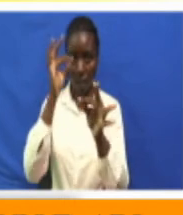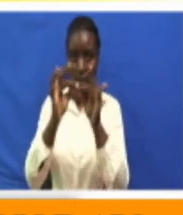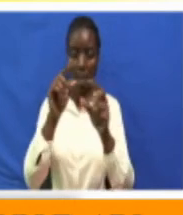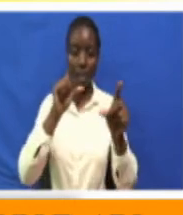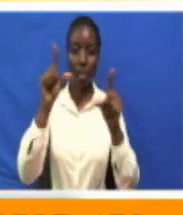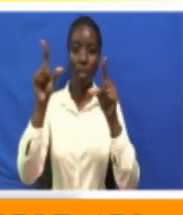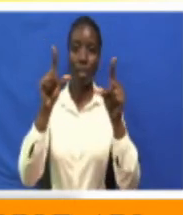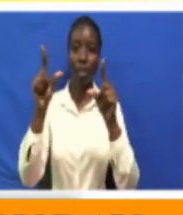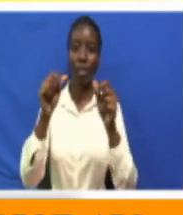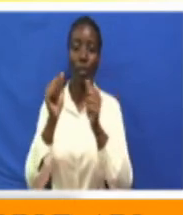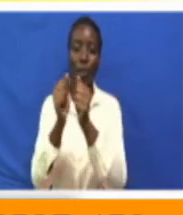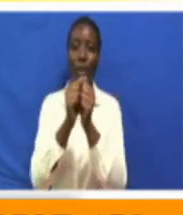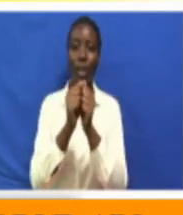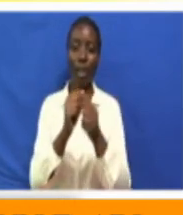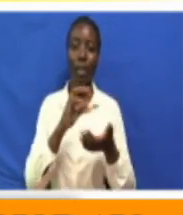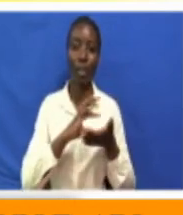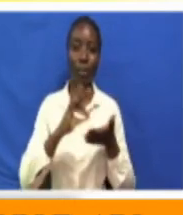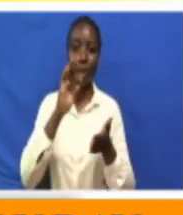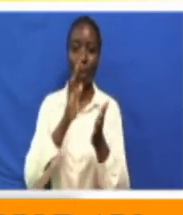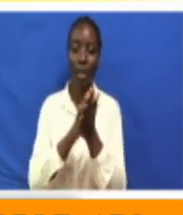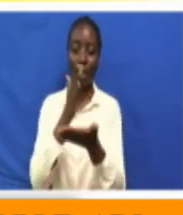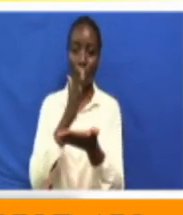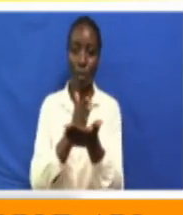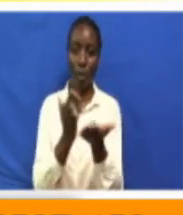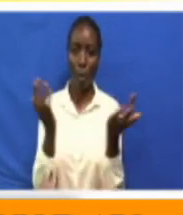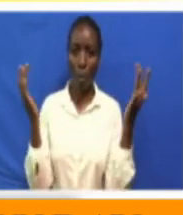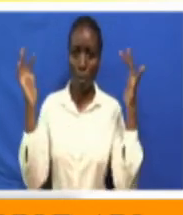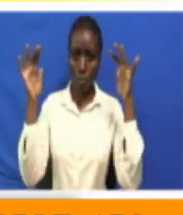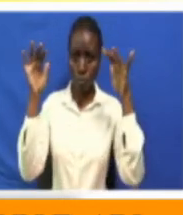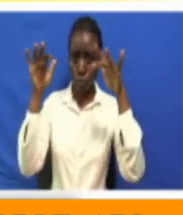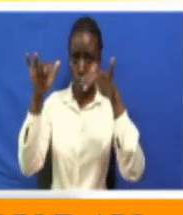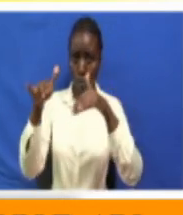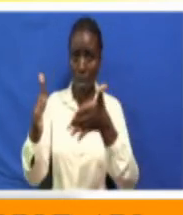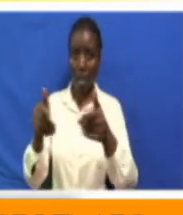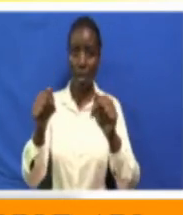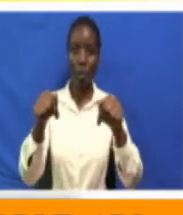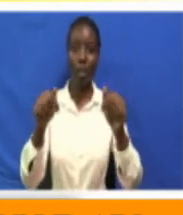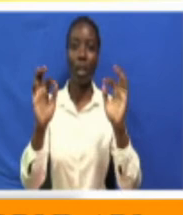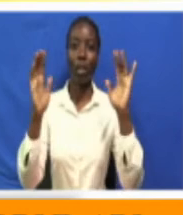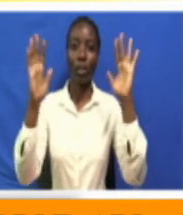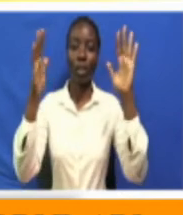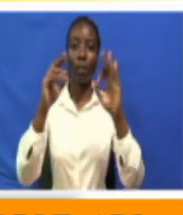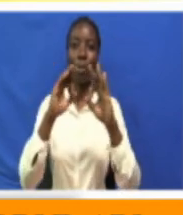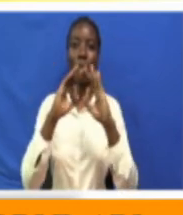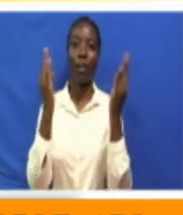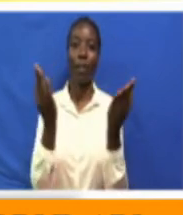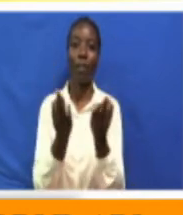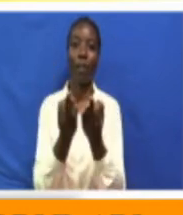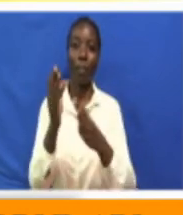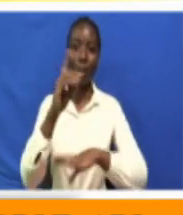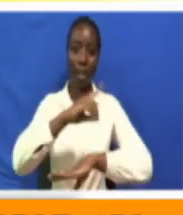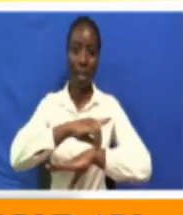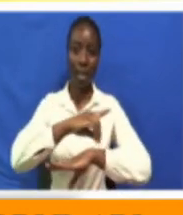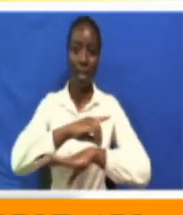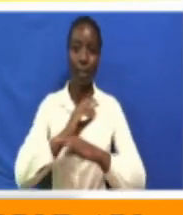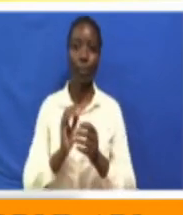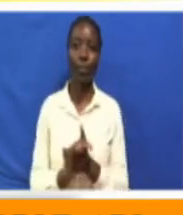in spirit and Truth we are gathered here today to celebrate our family day